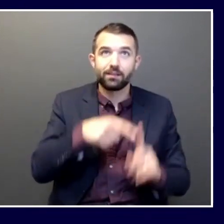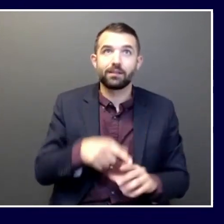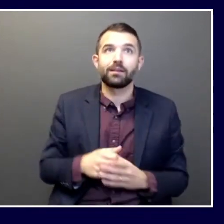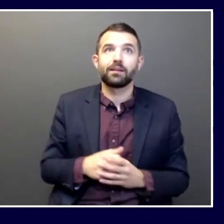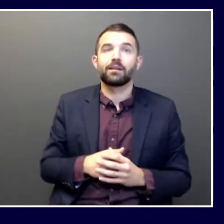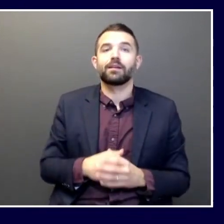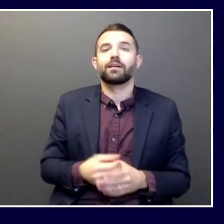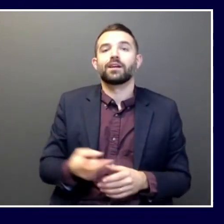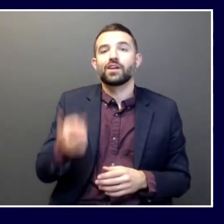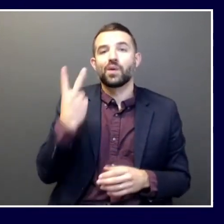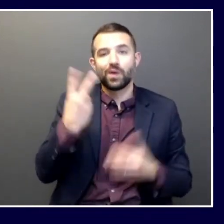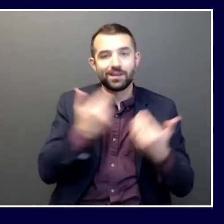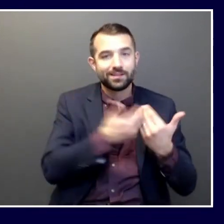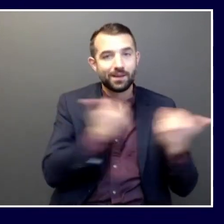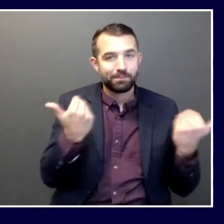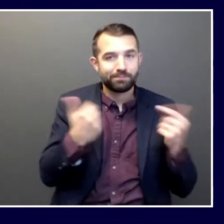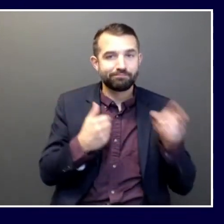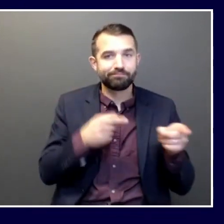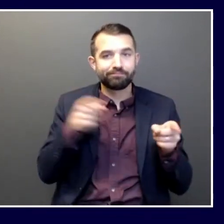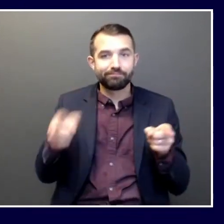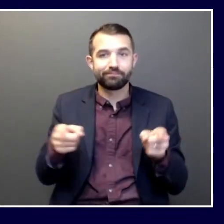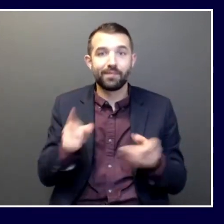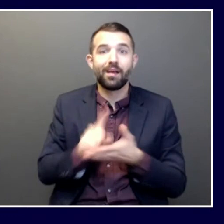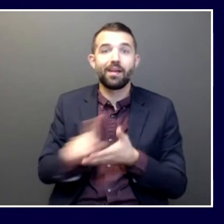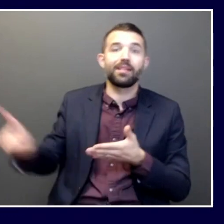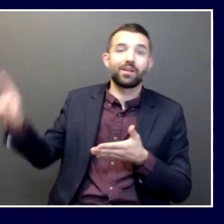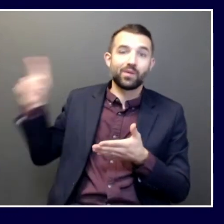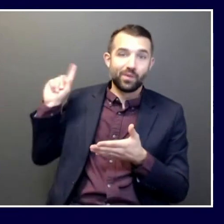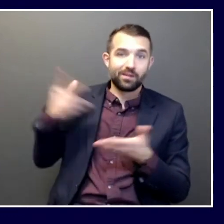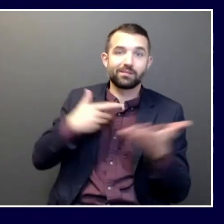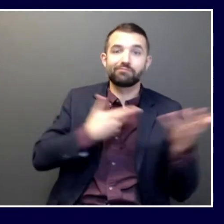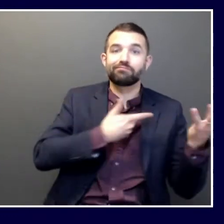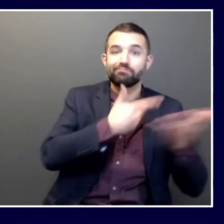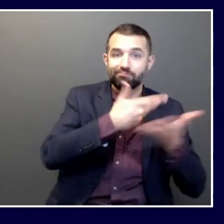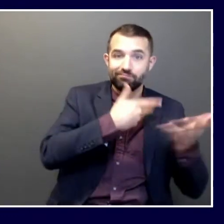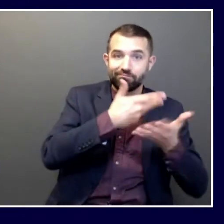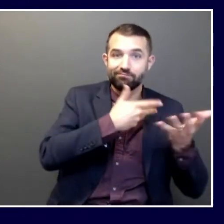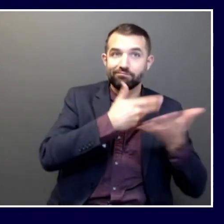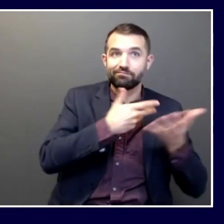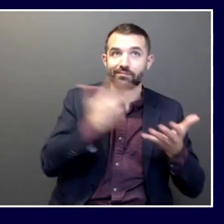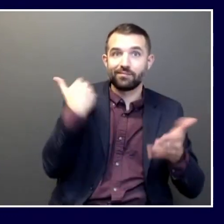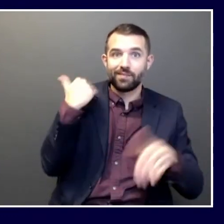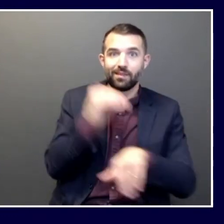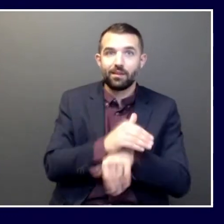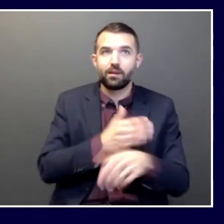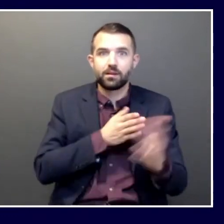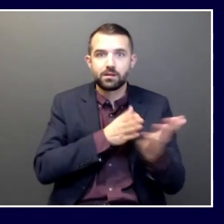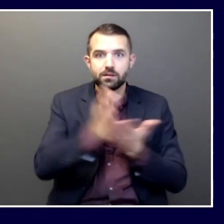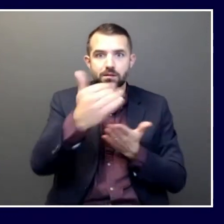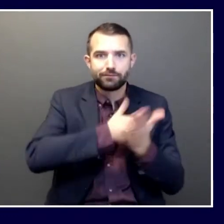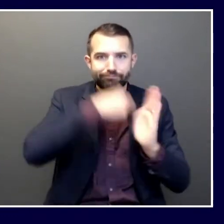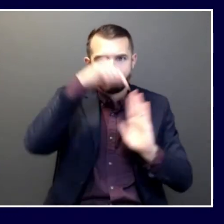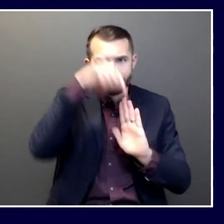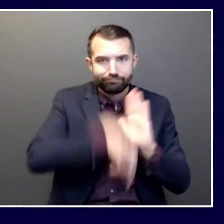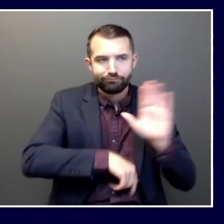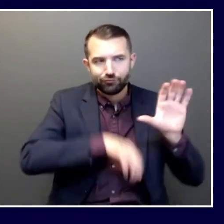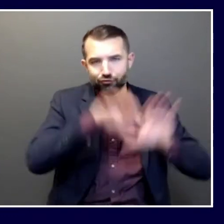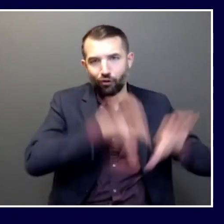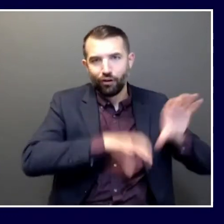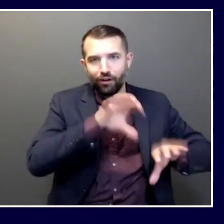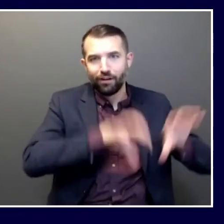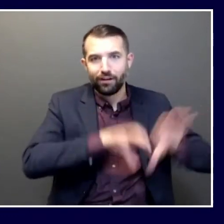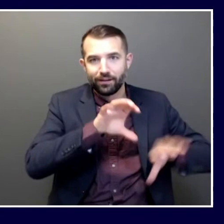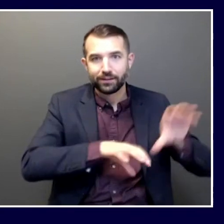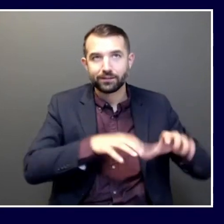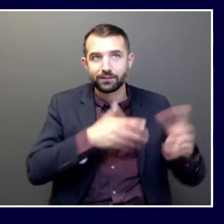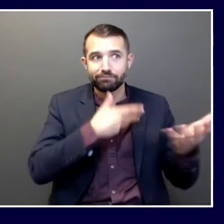more detailed one to really think through what this tool, what this analytic approach would need to say to make it actionable for